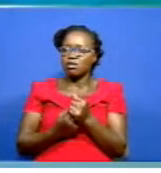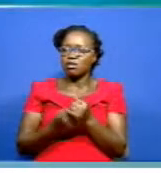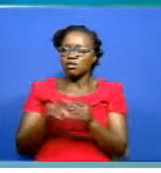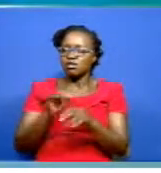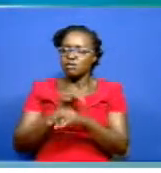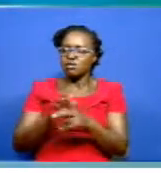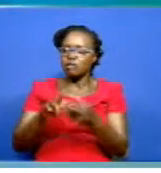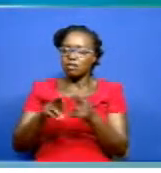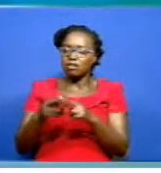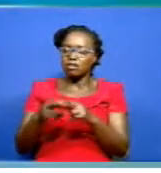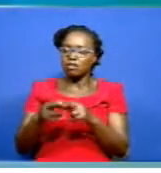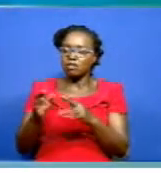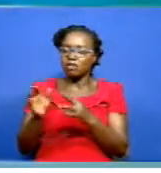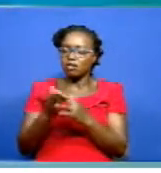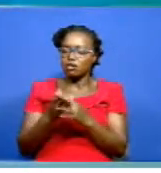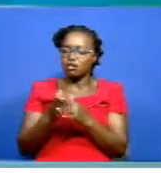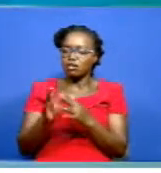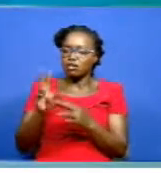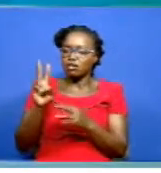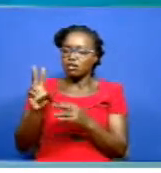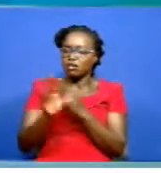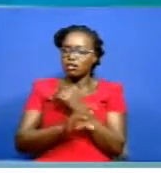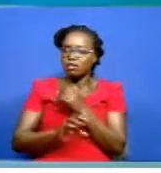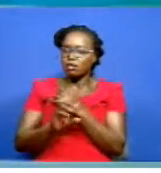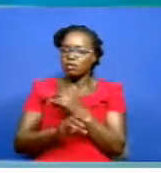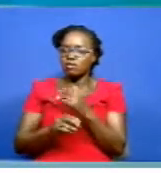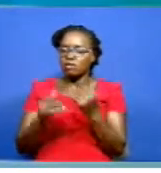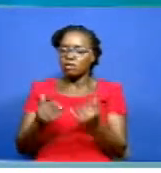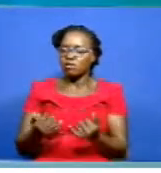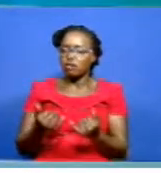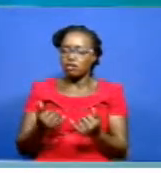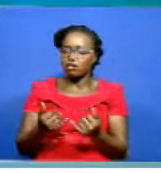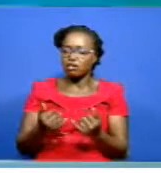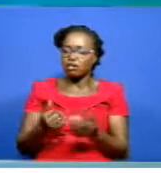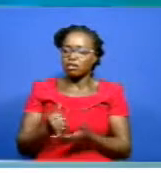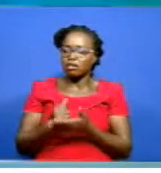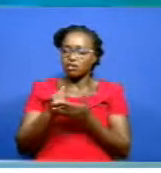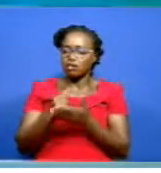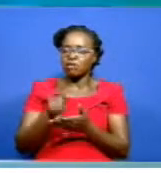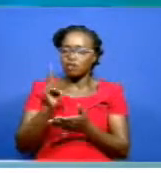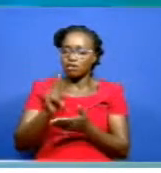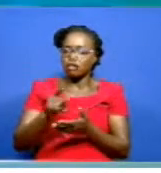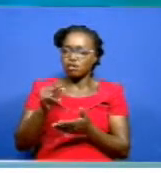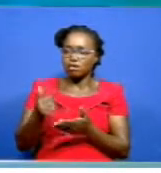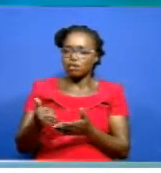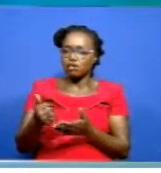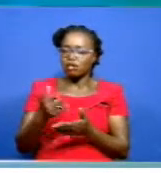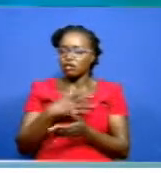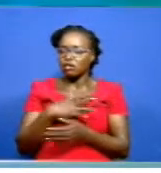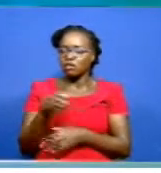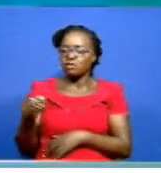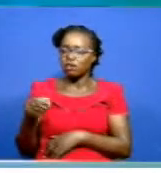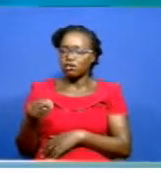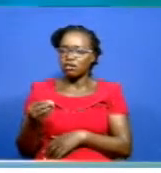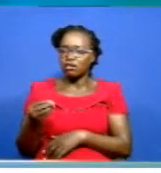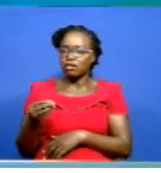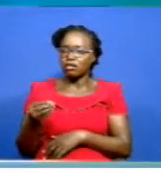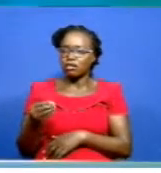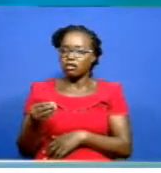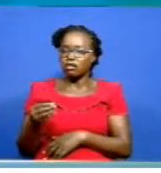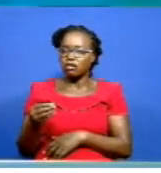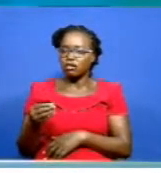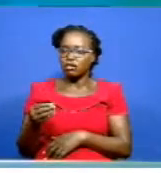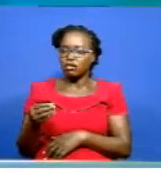the countries. You know, we are always helping each other, and therefore it's just